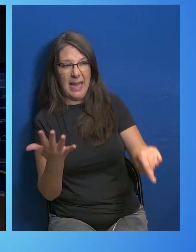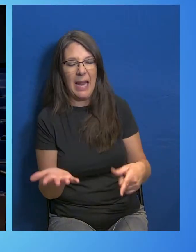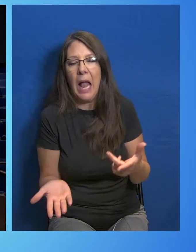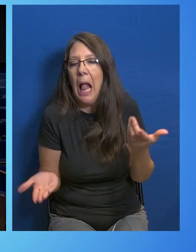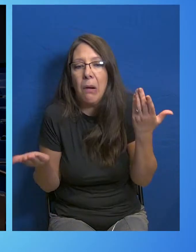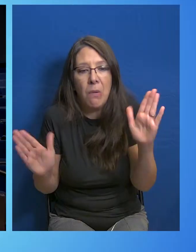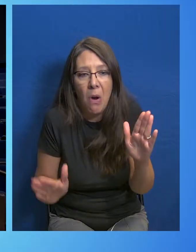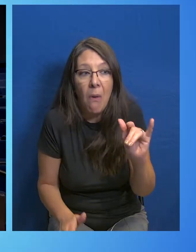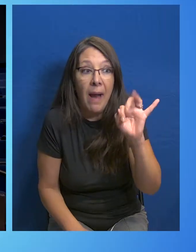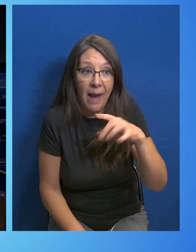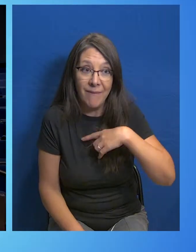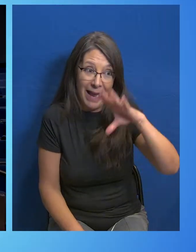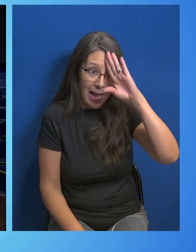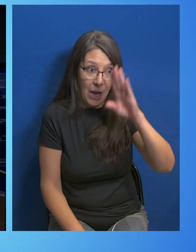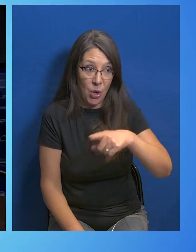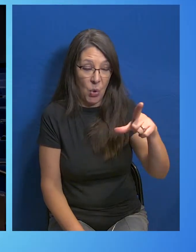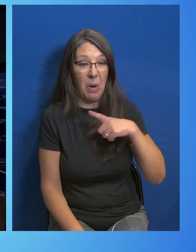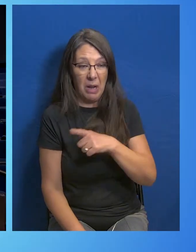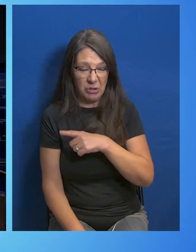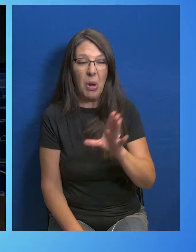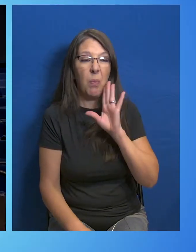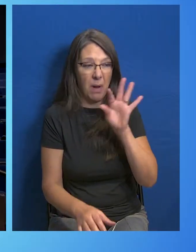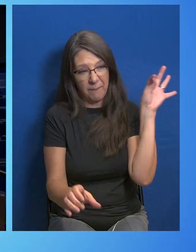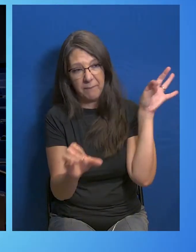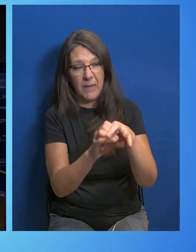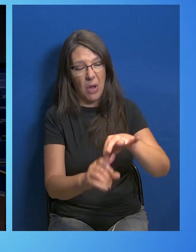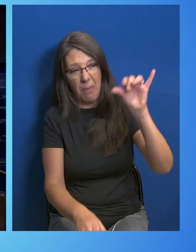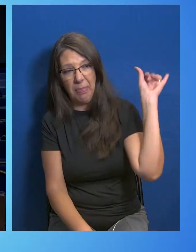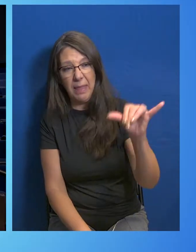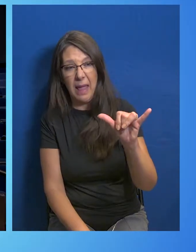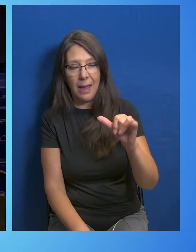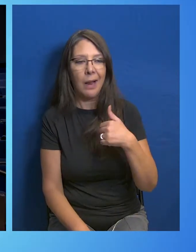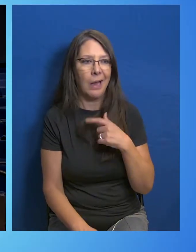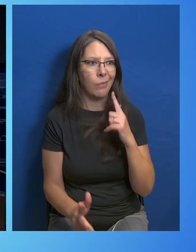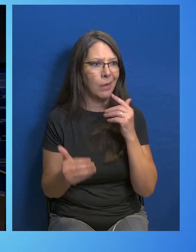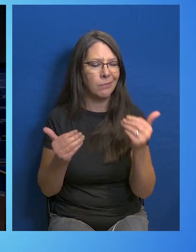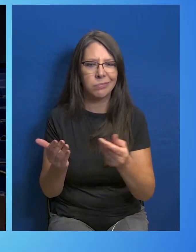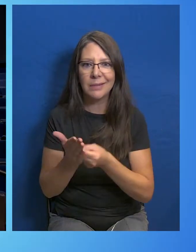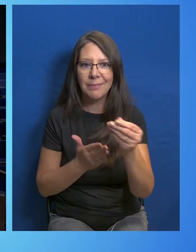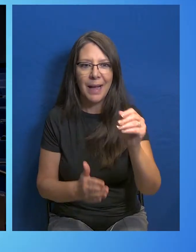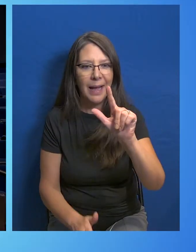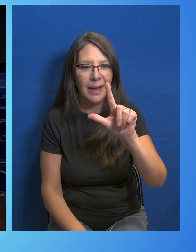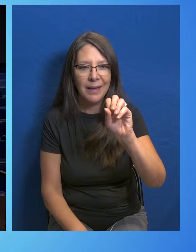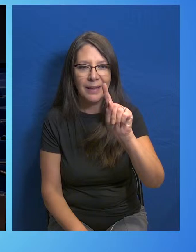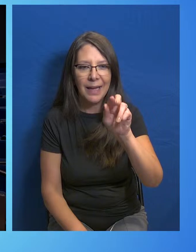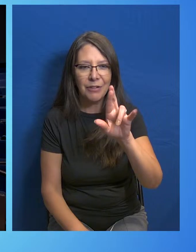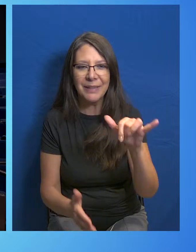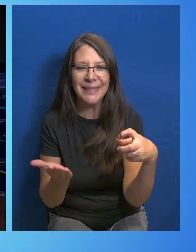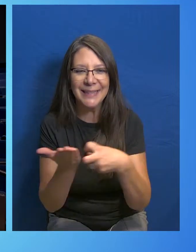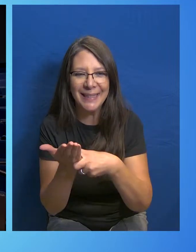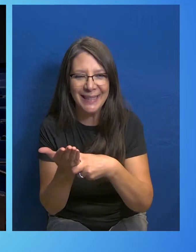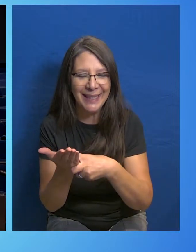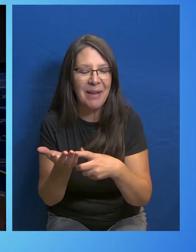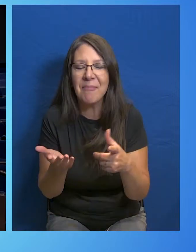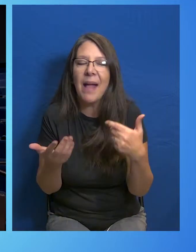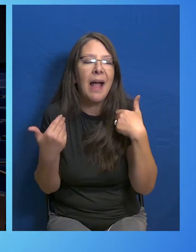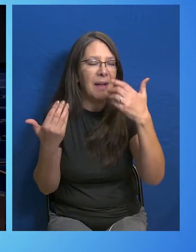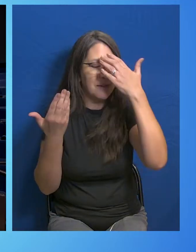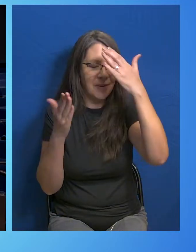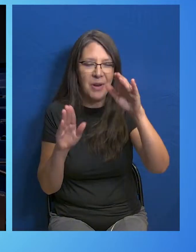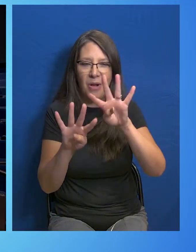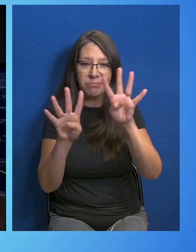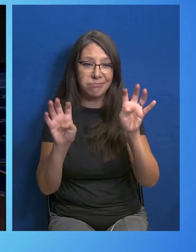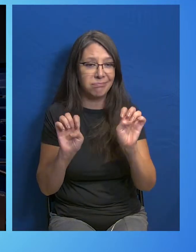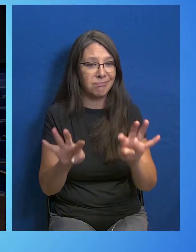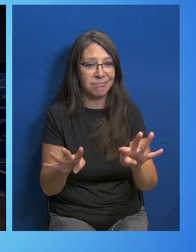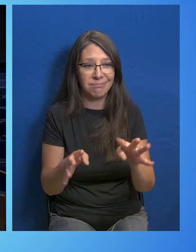a lottery ticket. I'm not sure if it will pass or not. But what